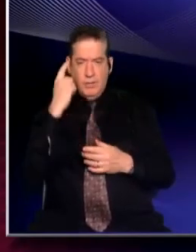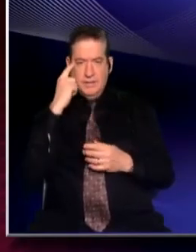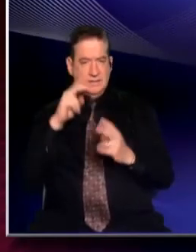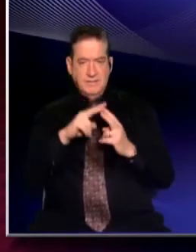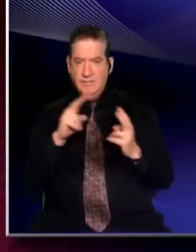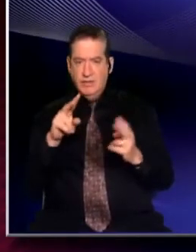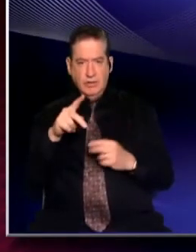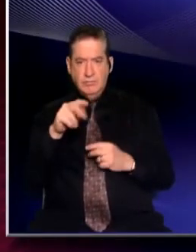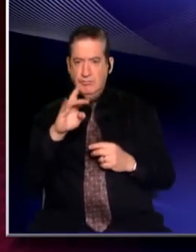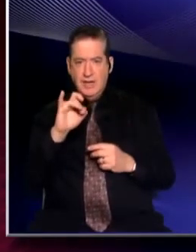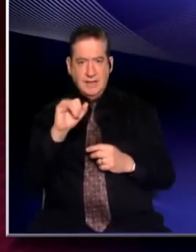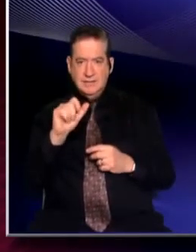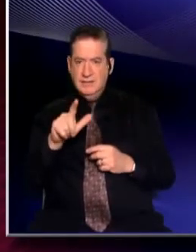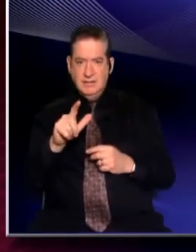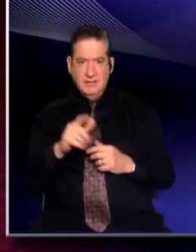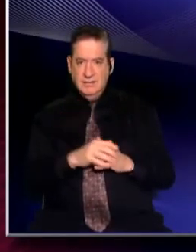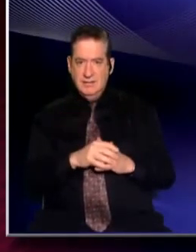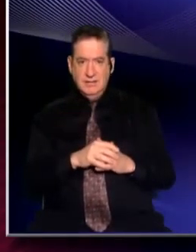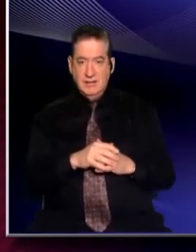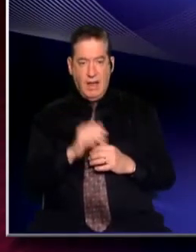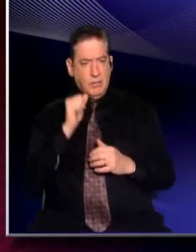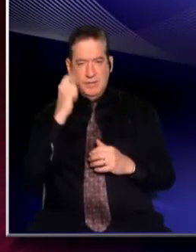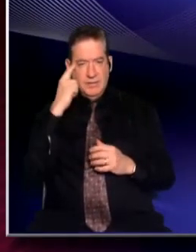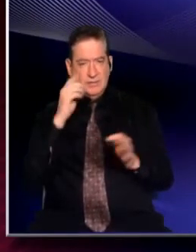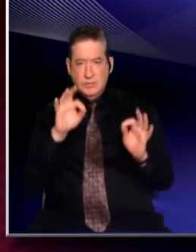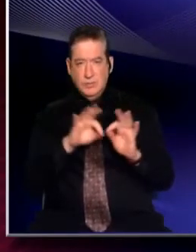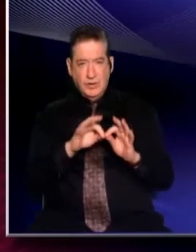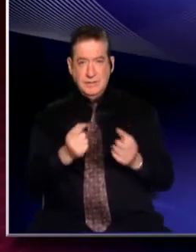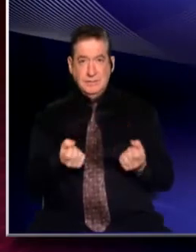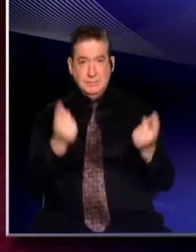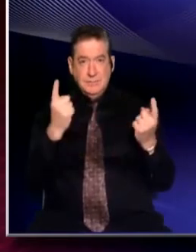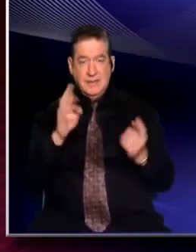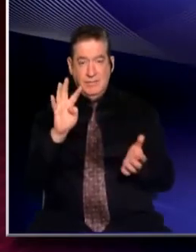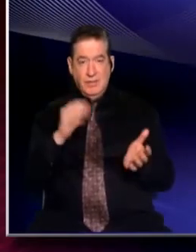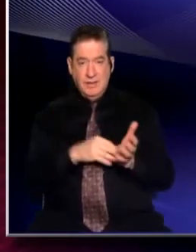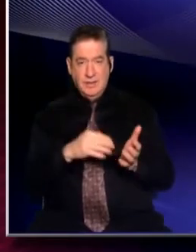practical. And I don't think it's worth spending $4,500 on.